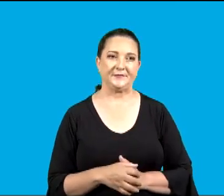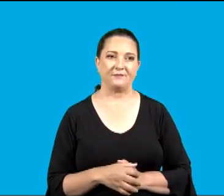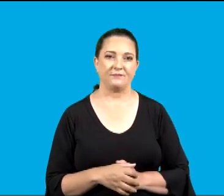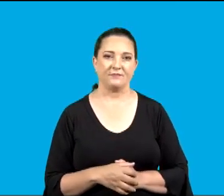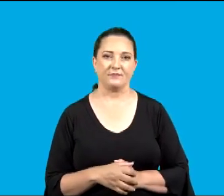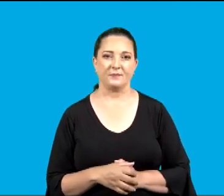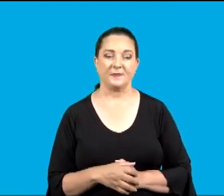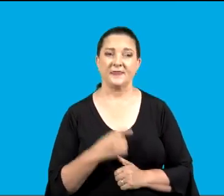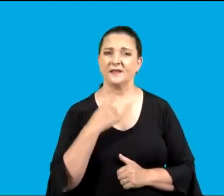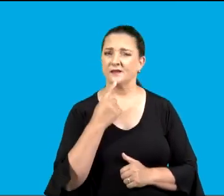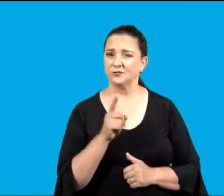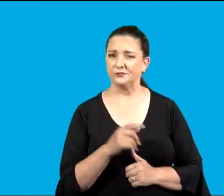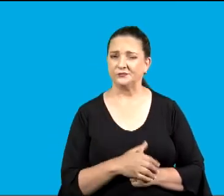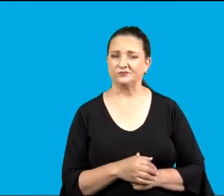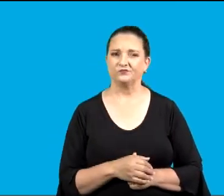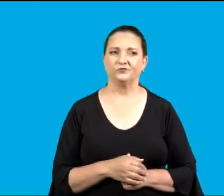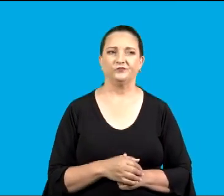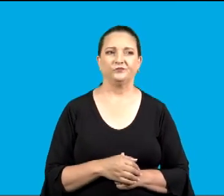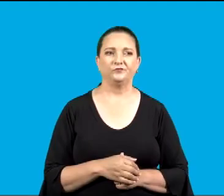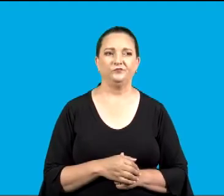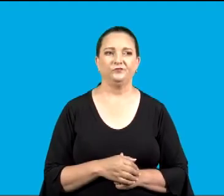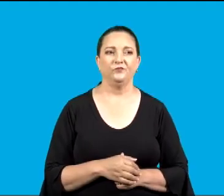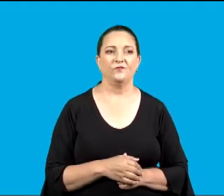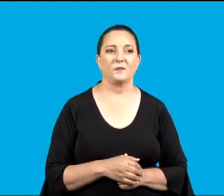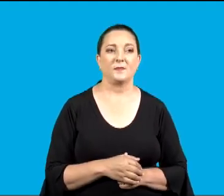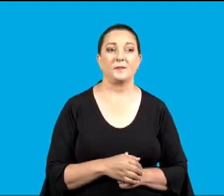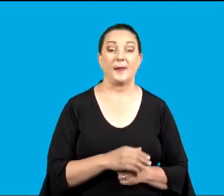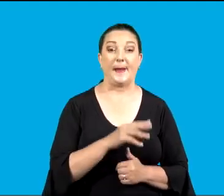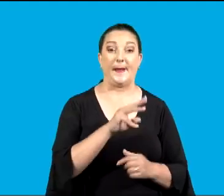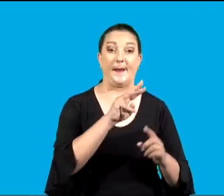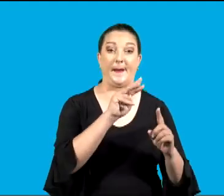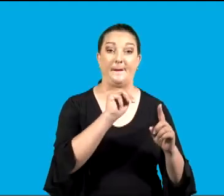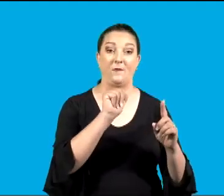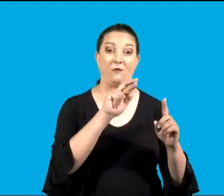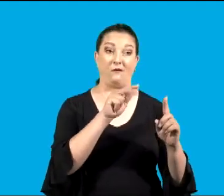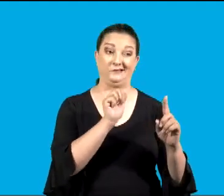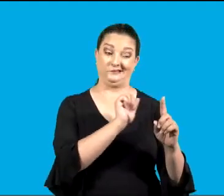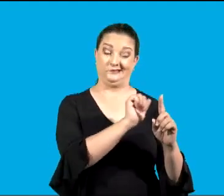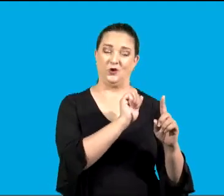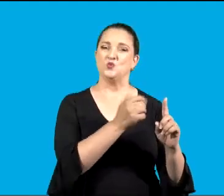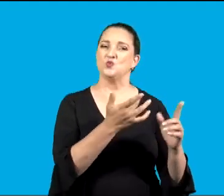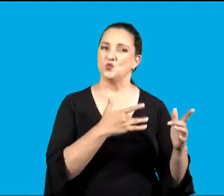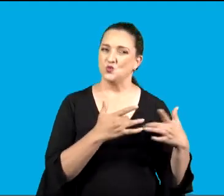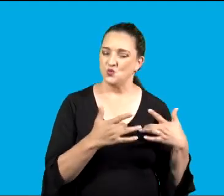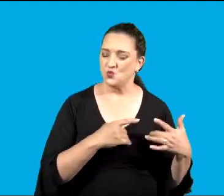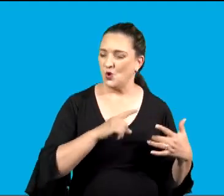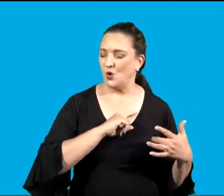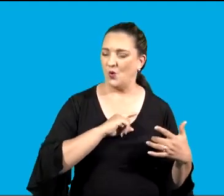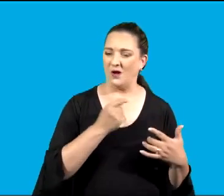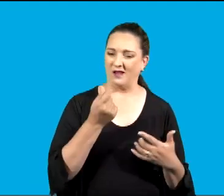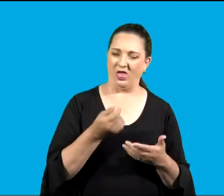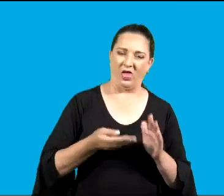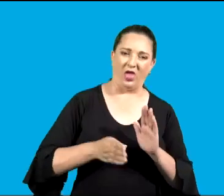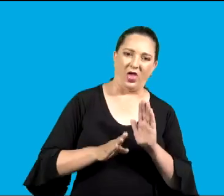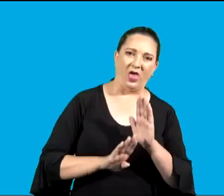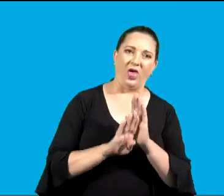question. It says, Mark is concerned about the increase in the cost of raw materials over the